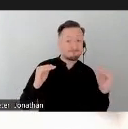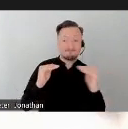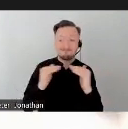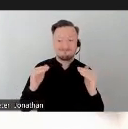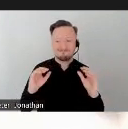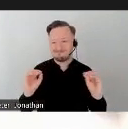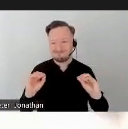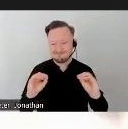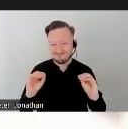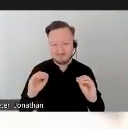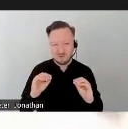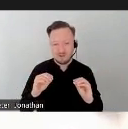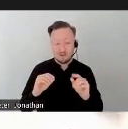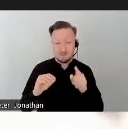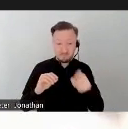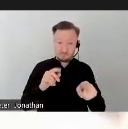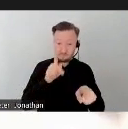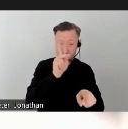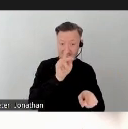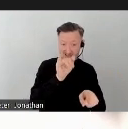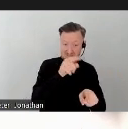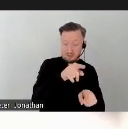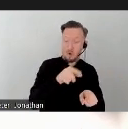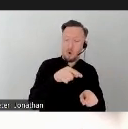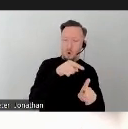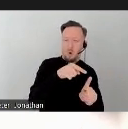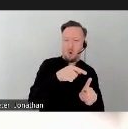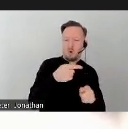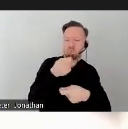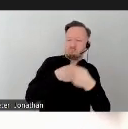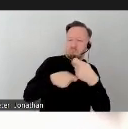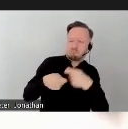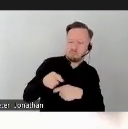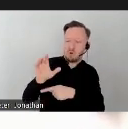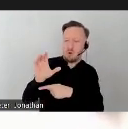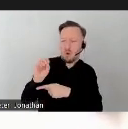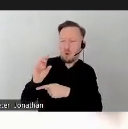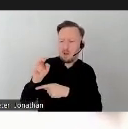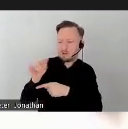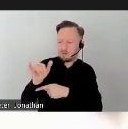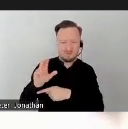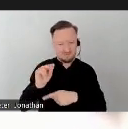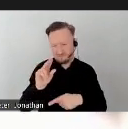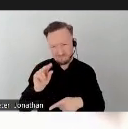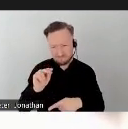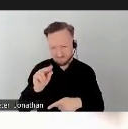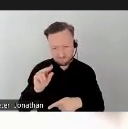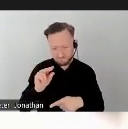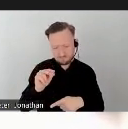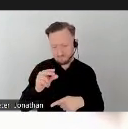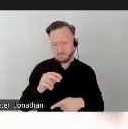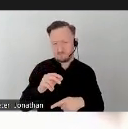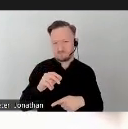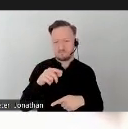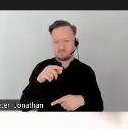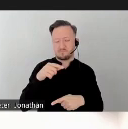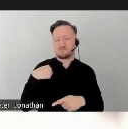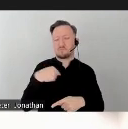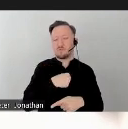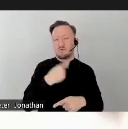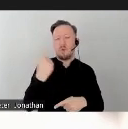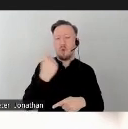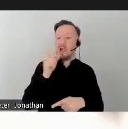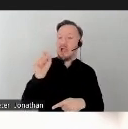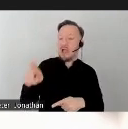kits instead of a colonoscopy. Our conversations start out with simply asking a question. Are you of